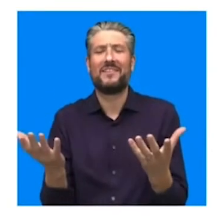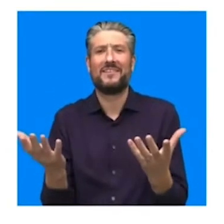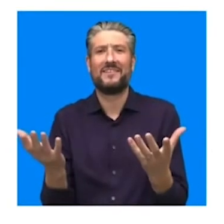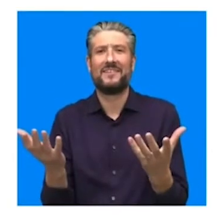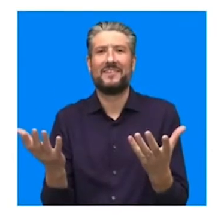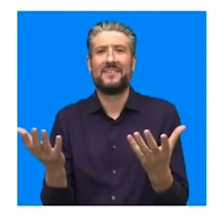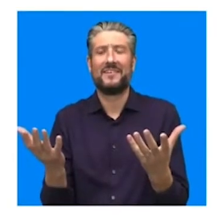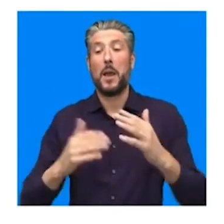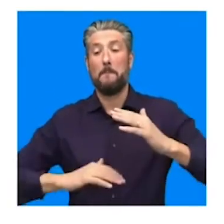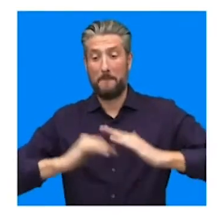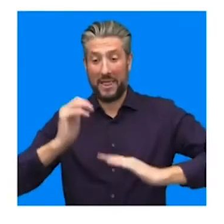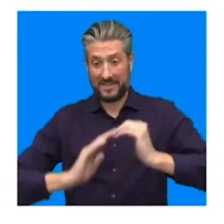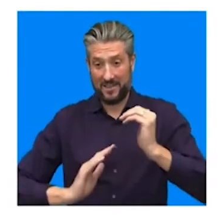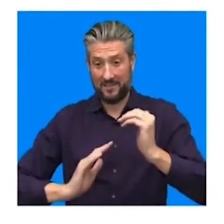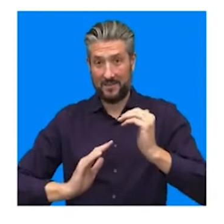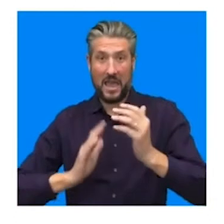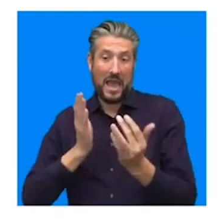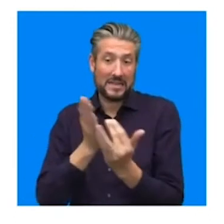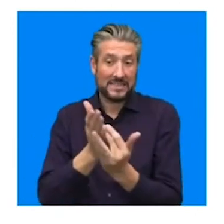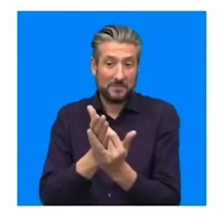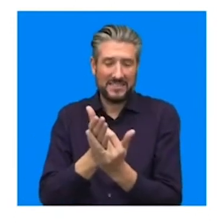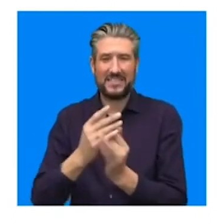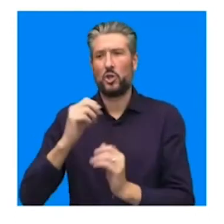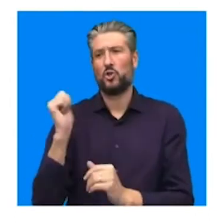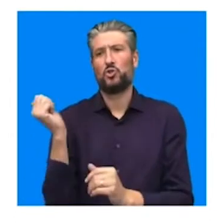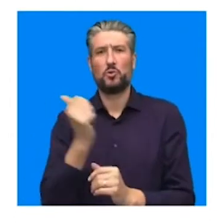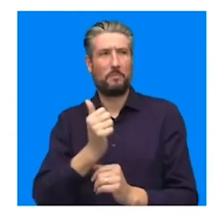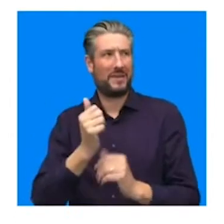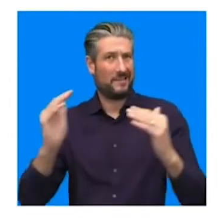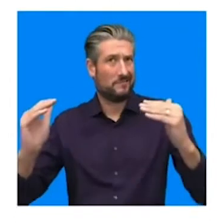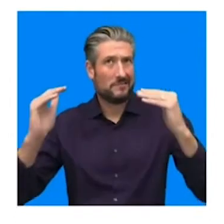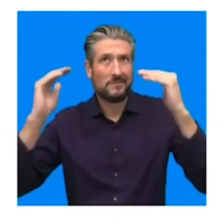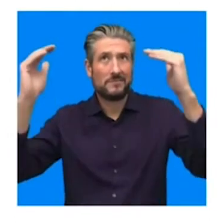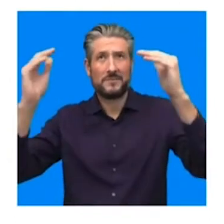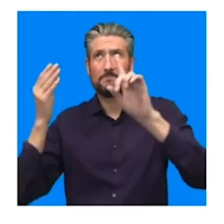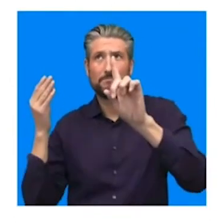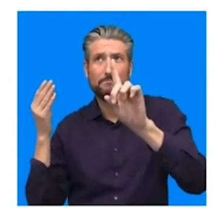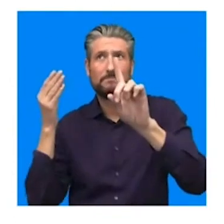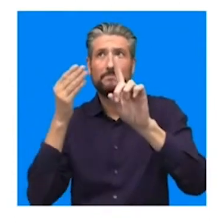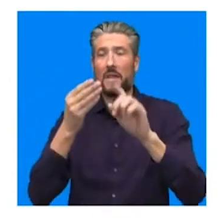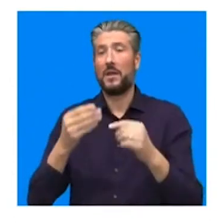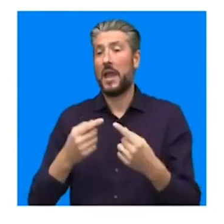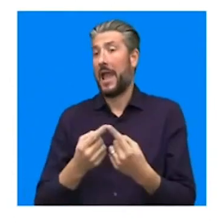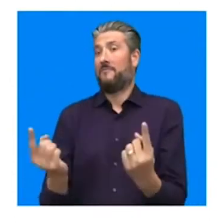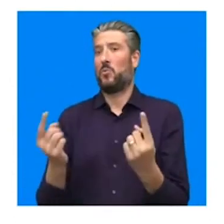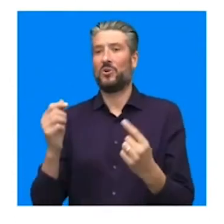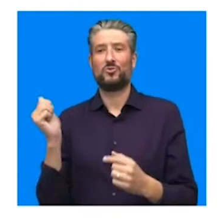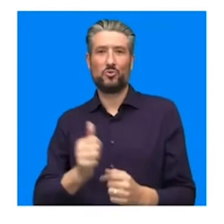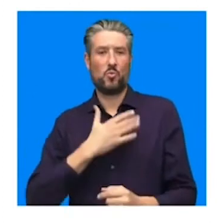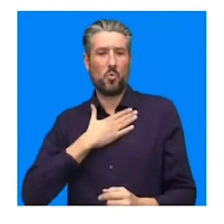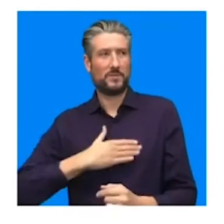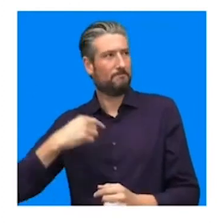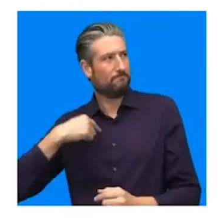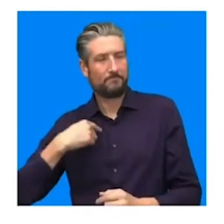building accessibility should be a race to the top. Everybody should want to become the world's most accessible city. So with